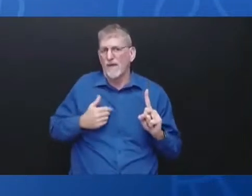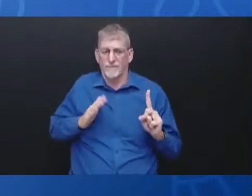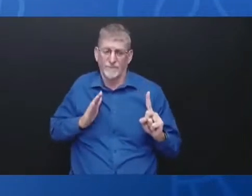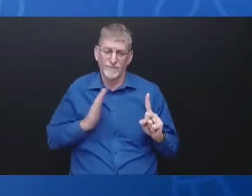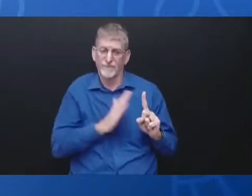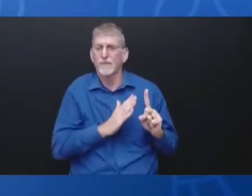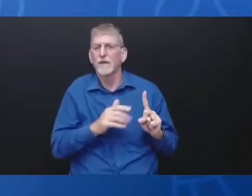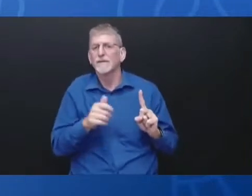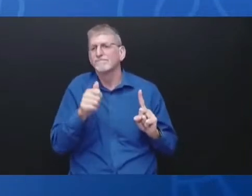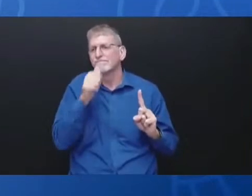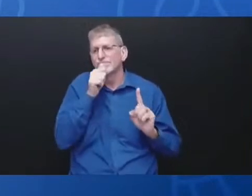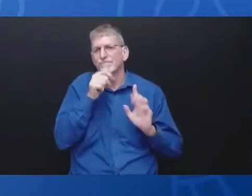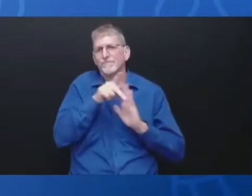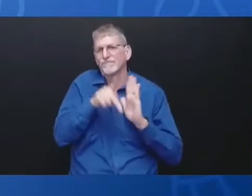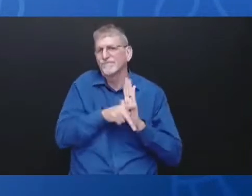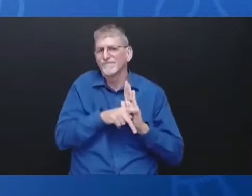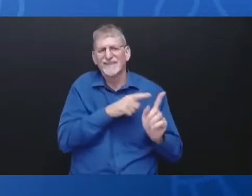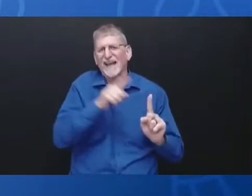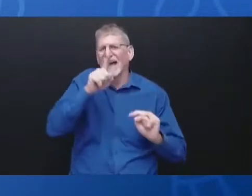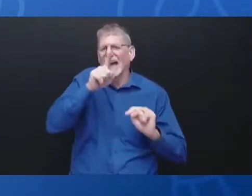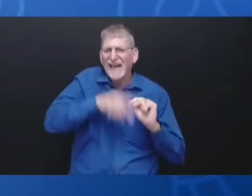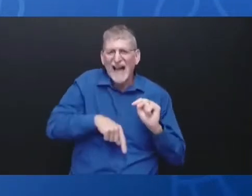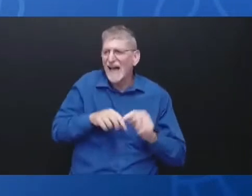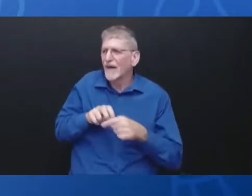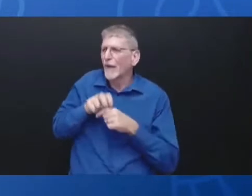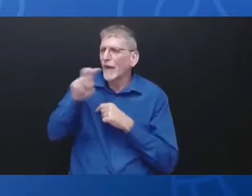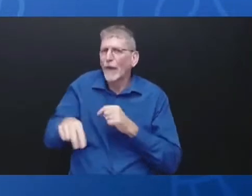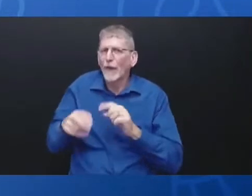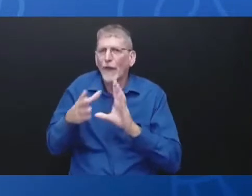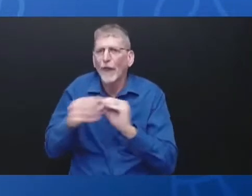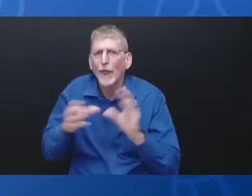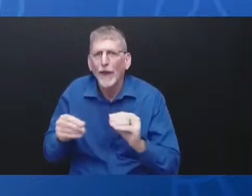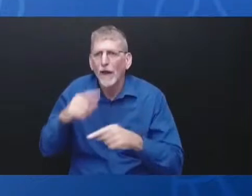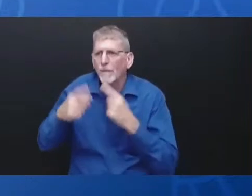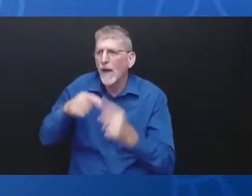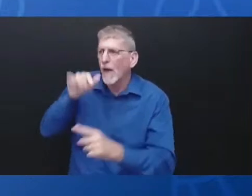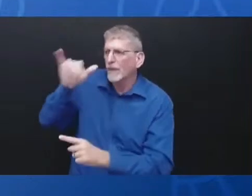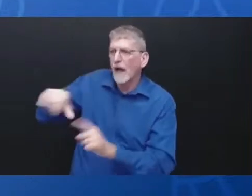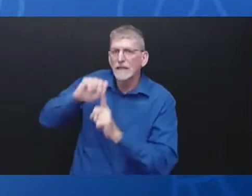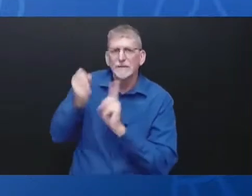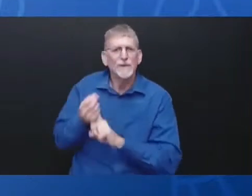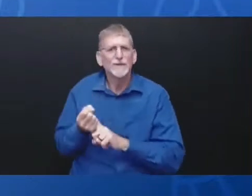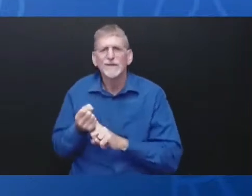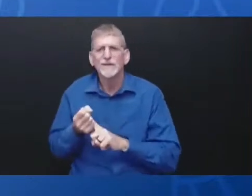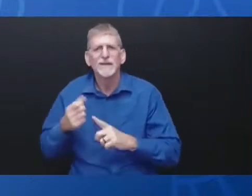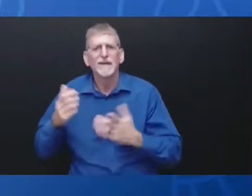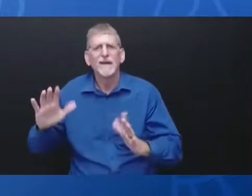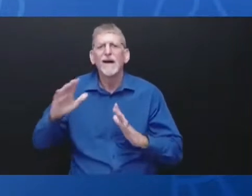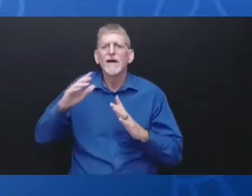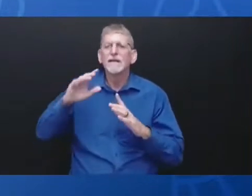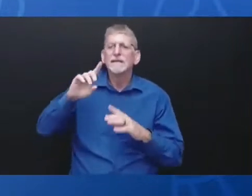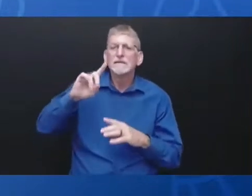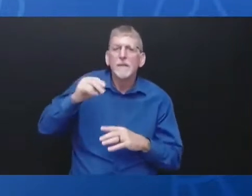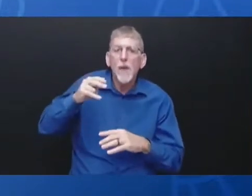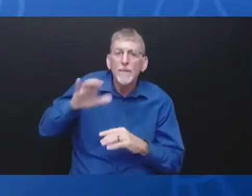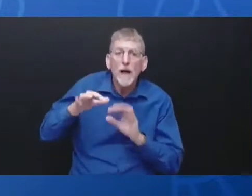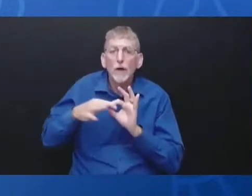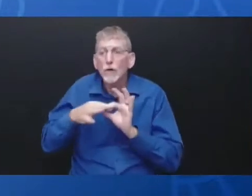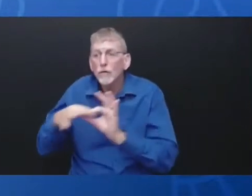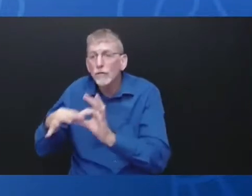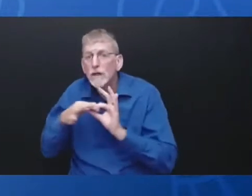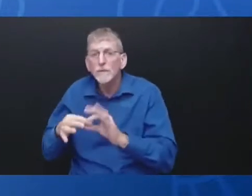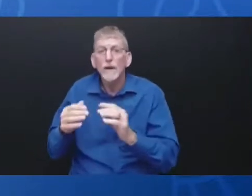situation, a private case. Certainly, when it comes to diplomacy, diplomatic relationships between one country and another, I'm not going to go into those